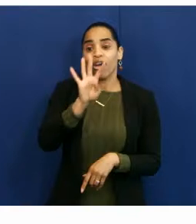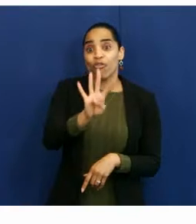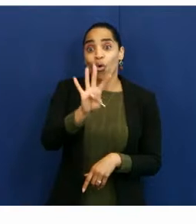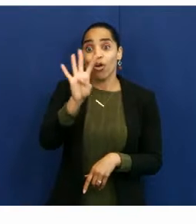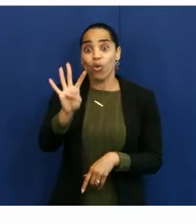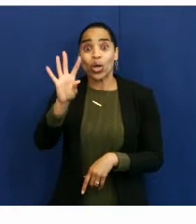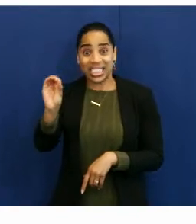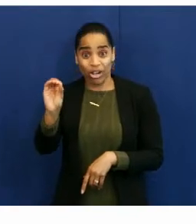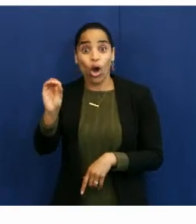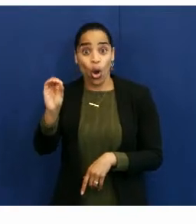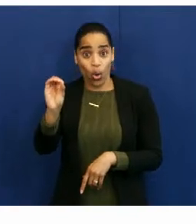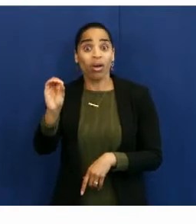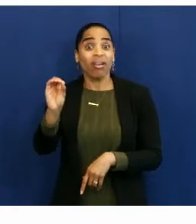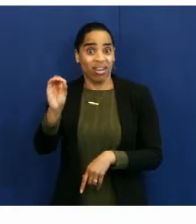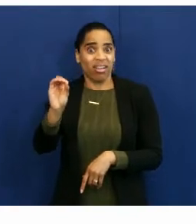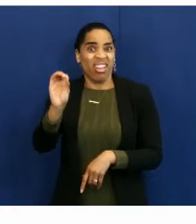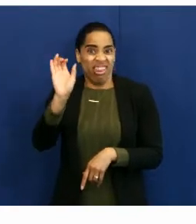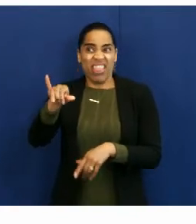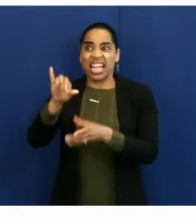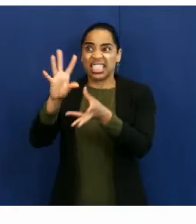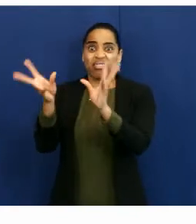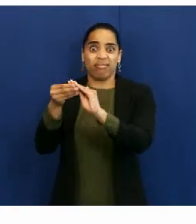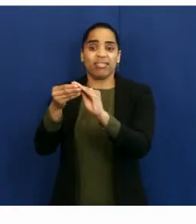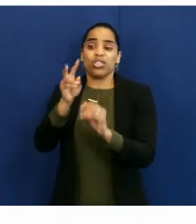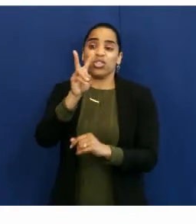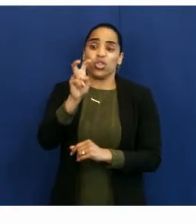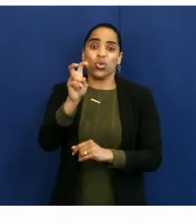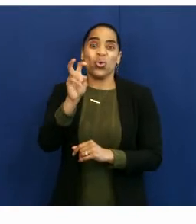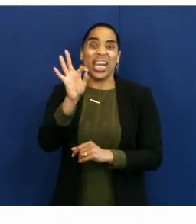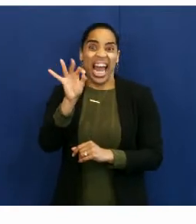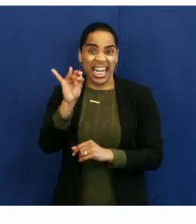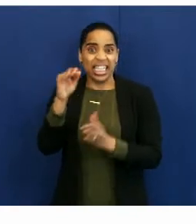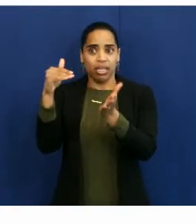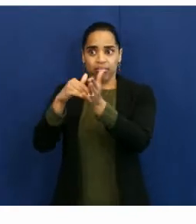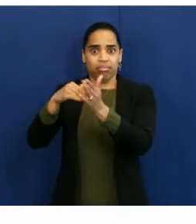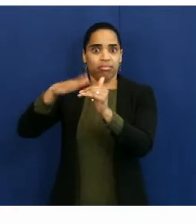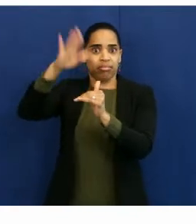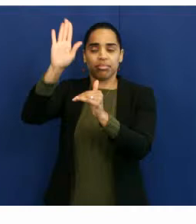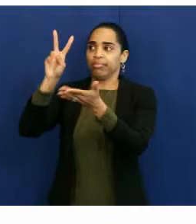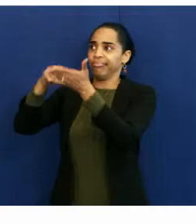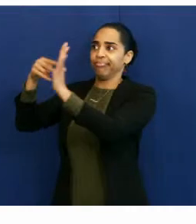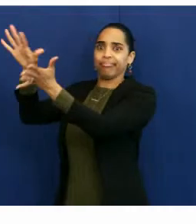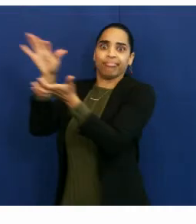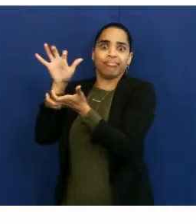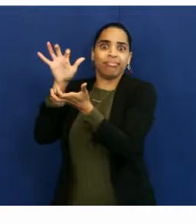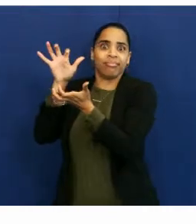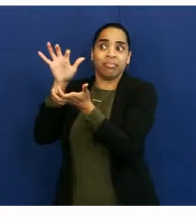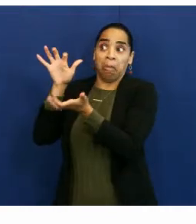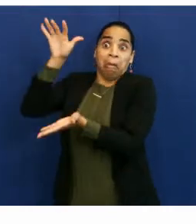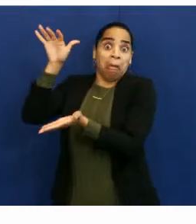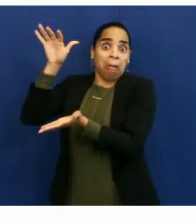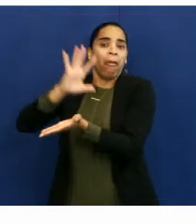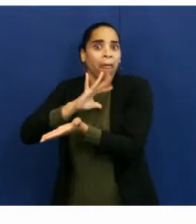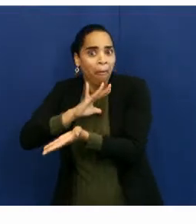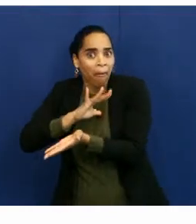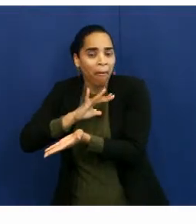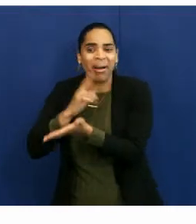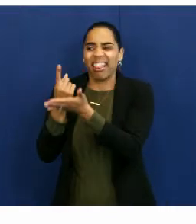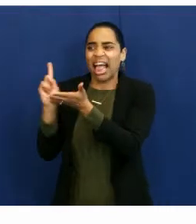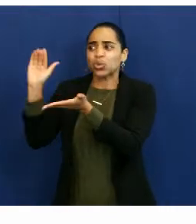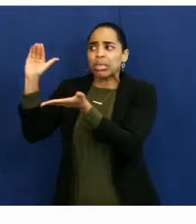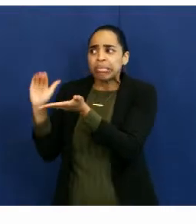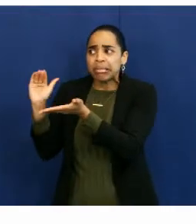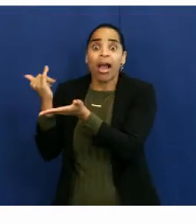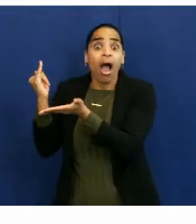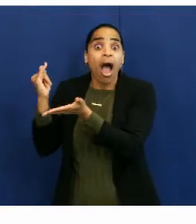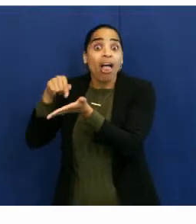294,440 that was shipped that we have this week, a significant jump over the preceding week. We expect it's COVID.